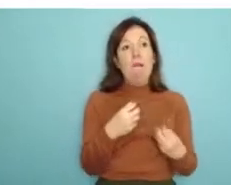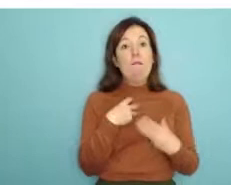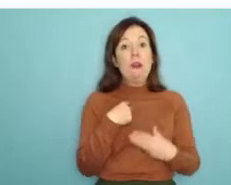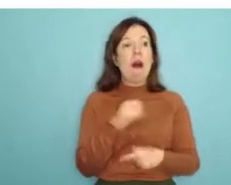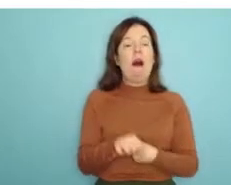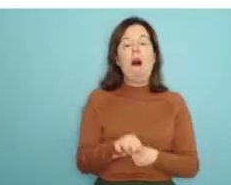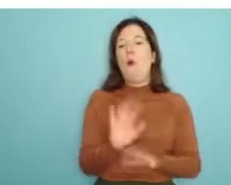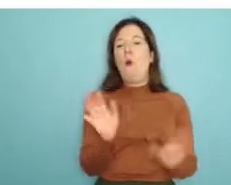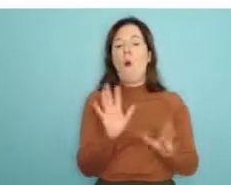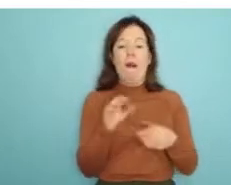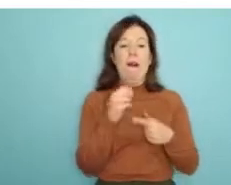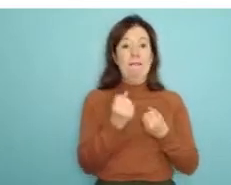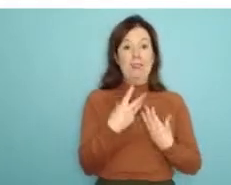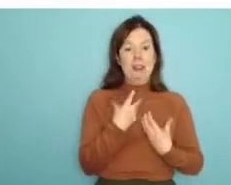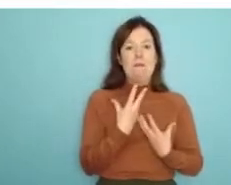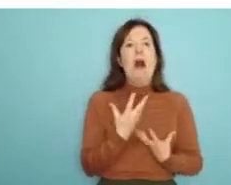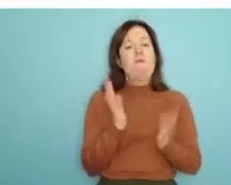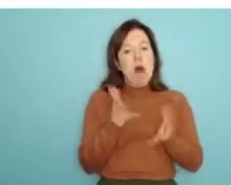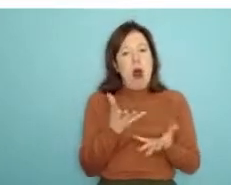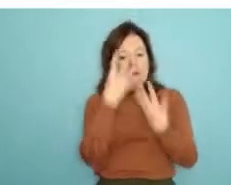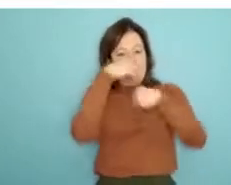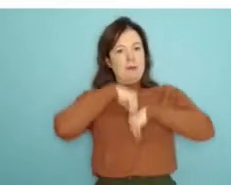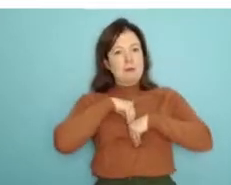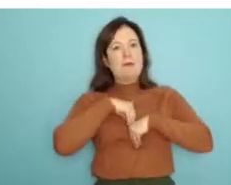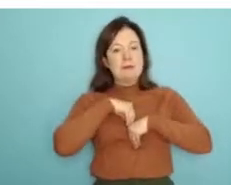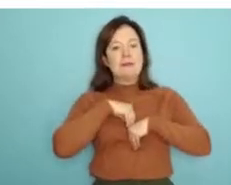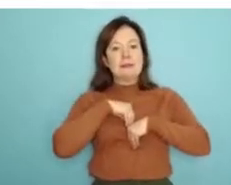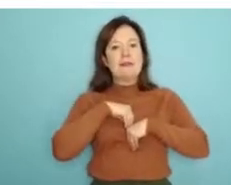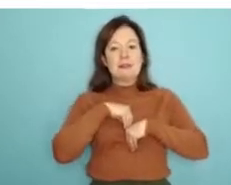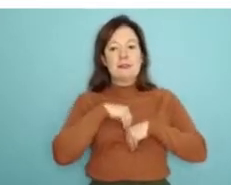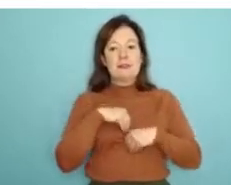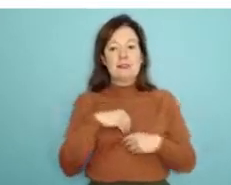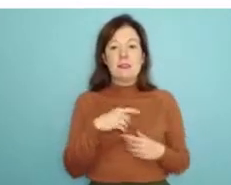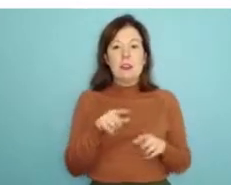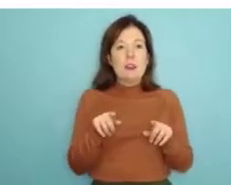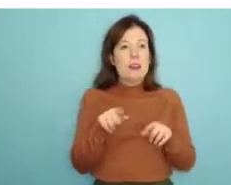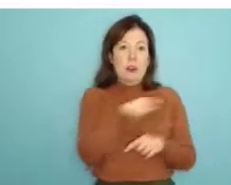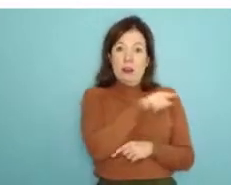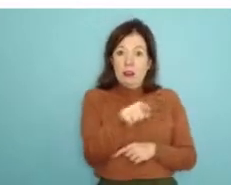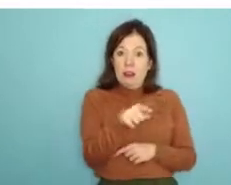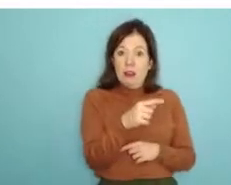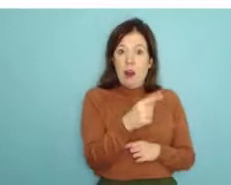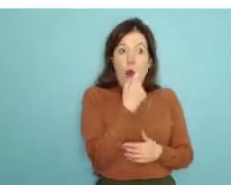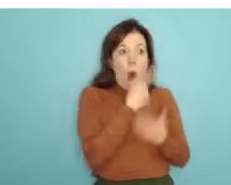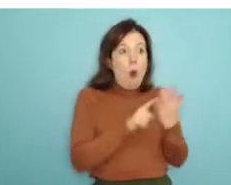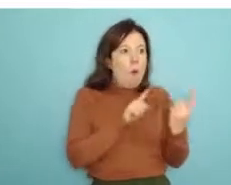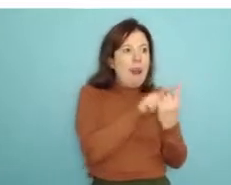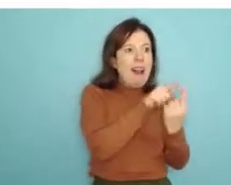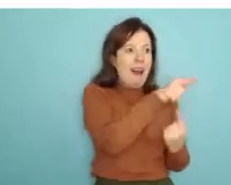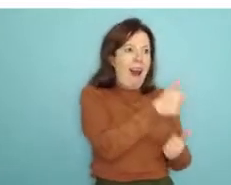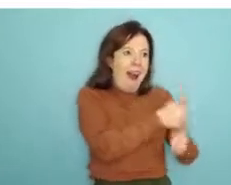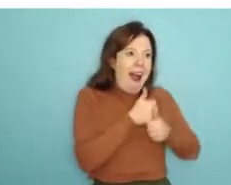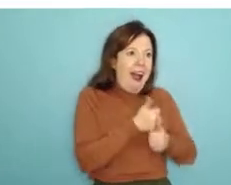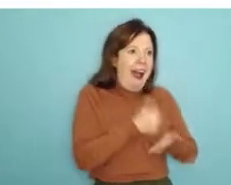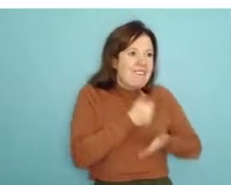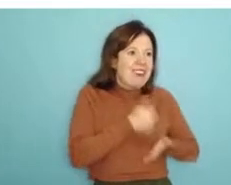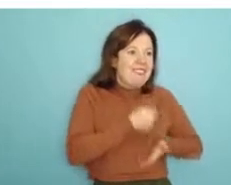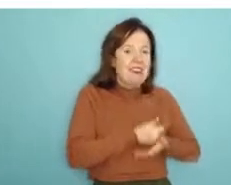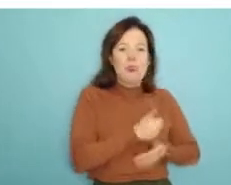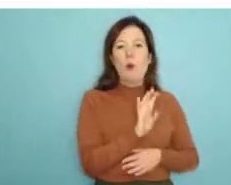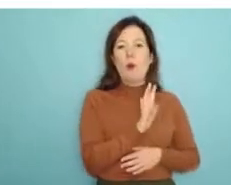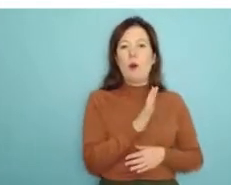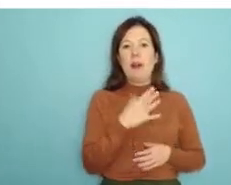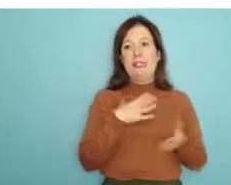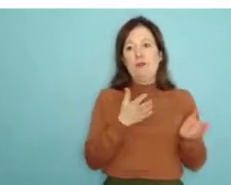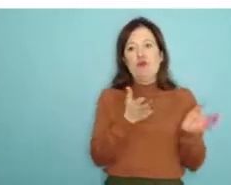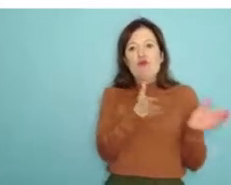really embrace your critics with this, because you're not going to get useful feedback from people who are just going to tell you you're great. So do go to people who you feel less confident about